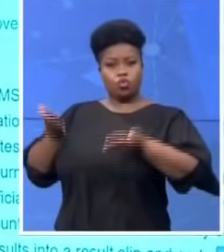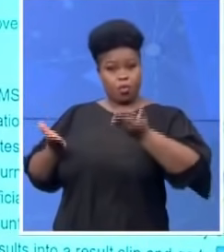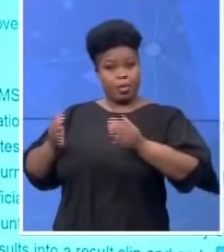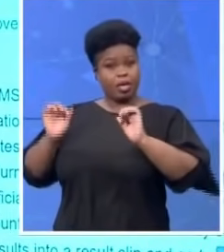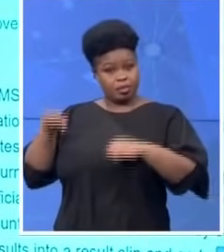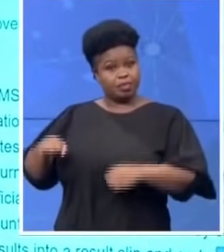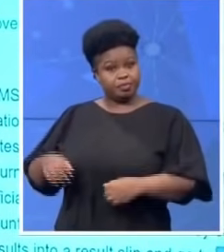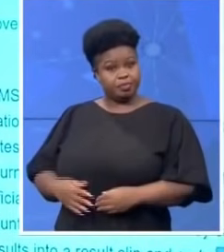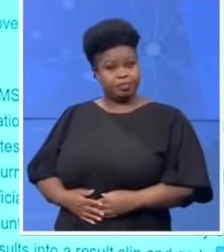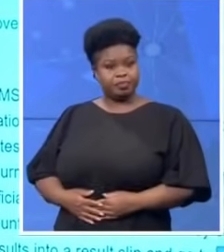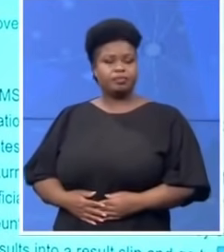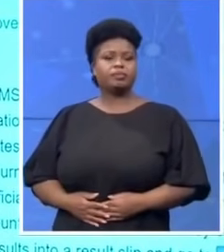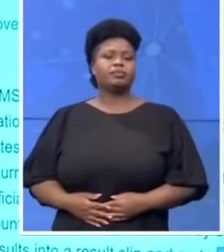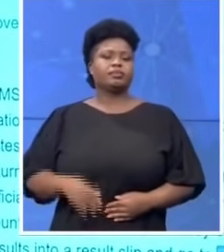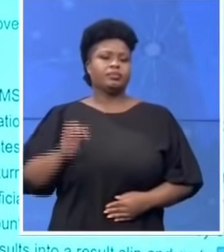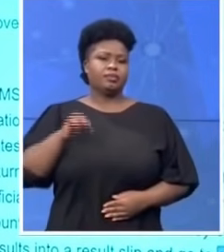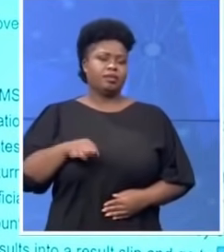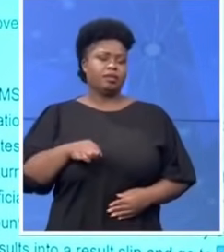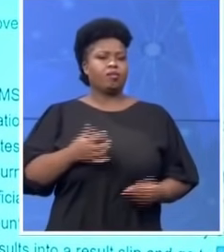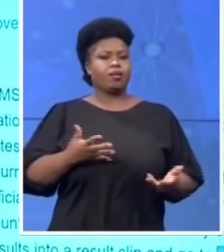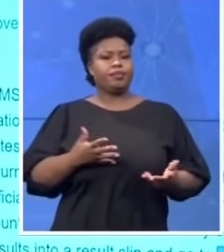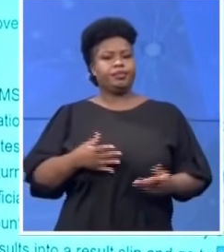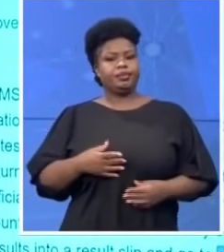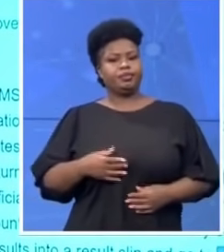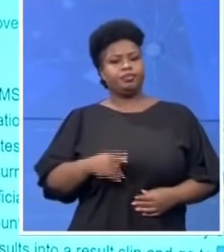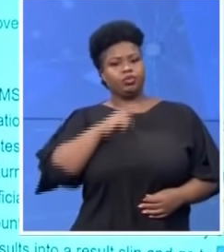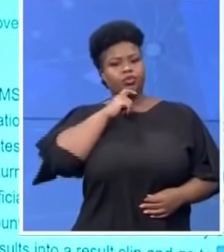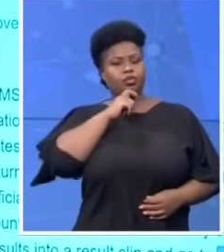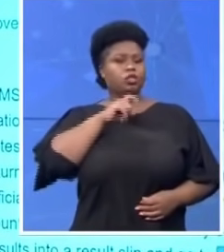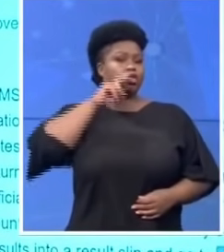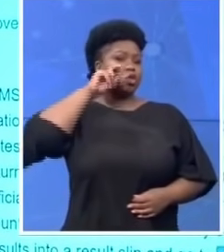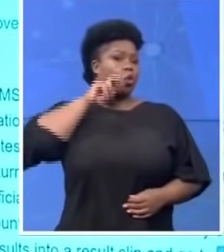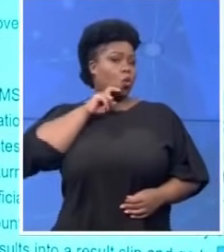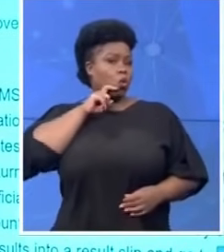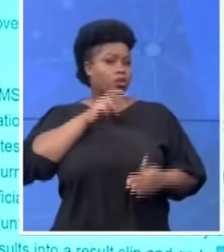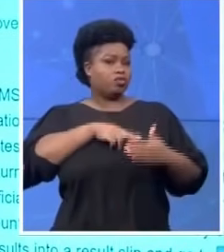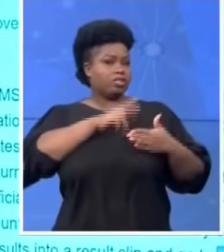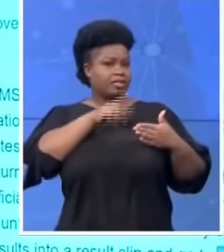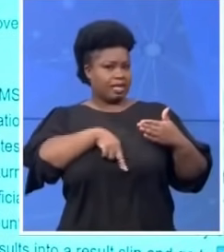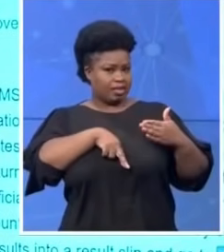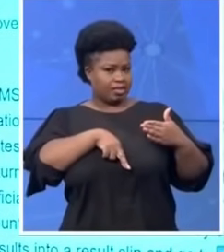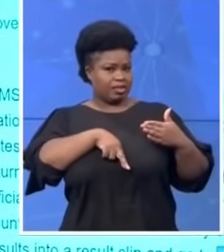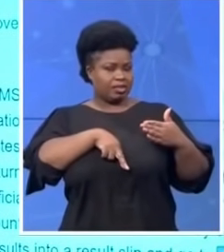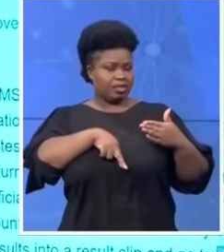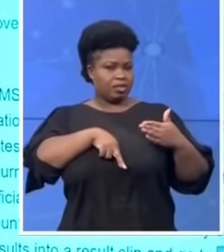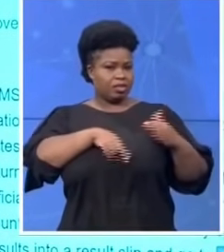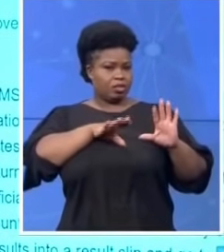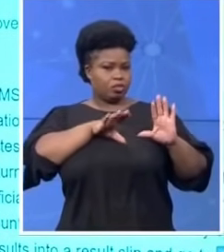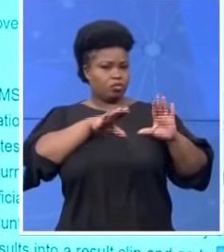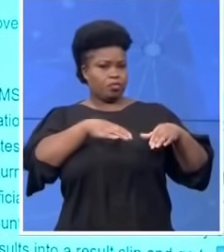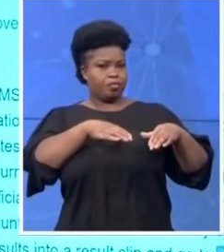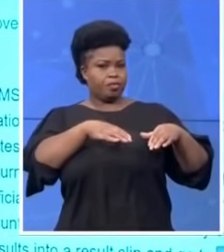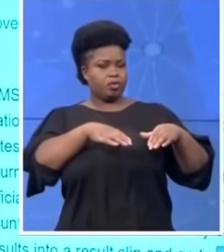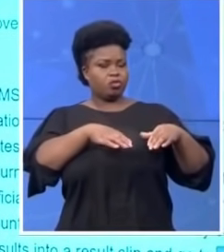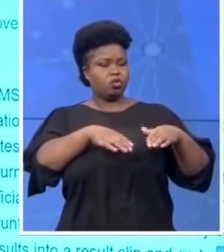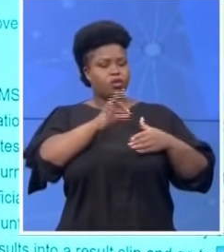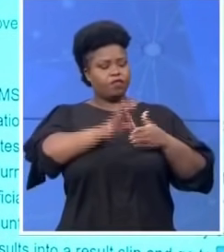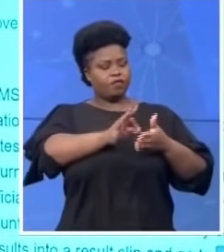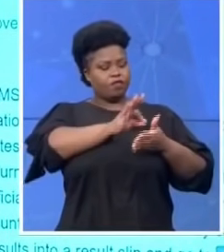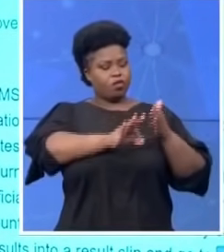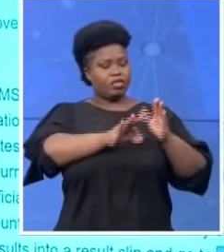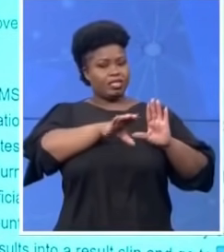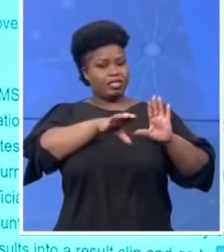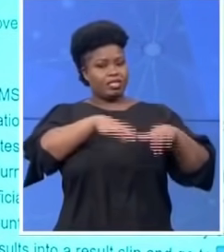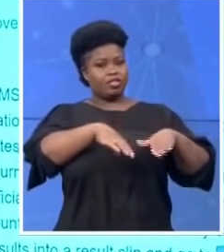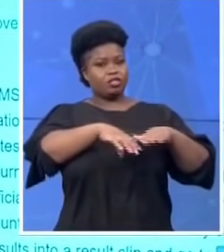uses old results to group voting districts by similarity of voting patterns. Right.